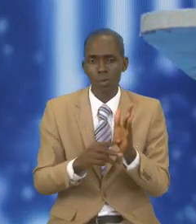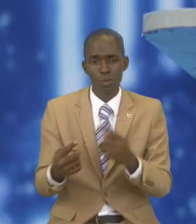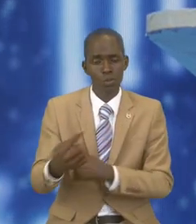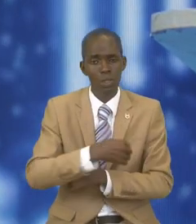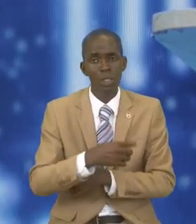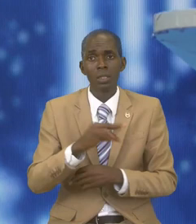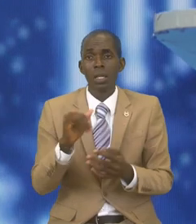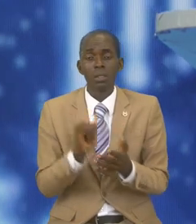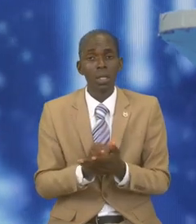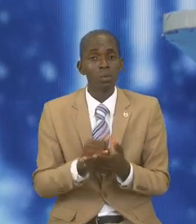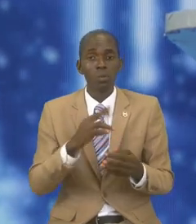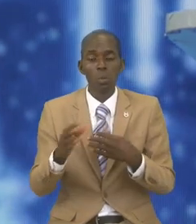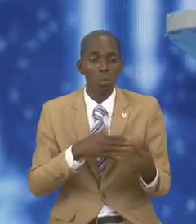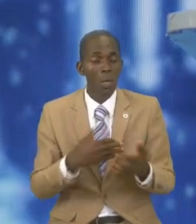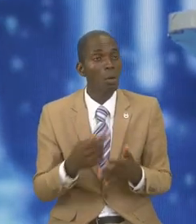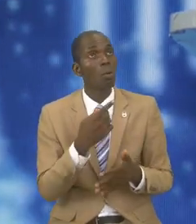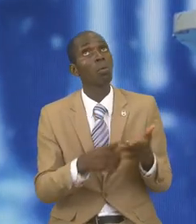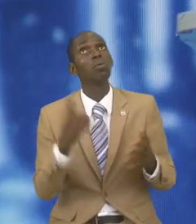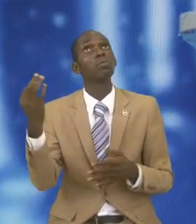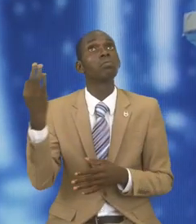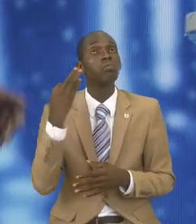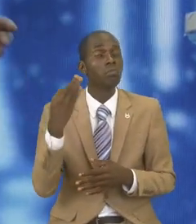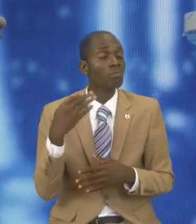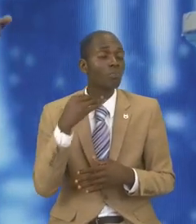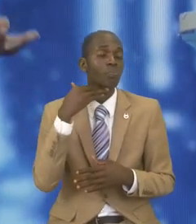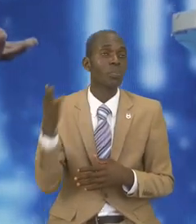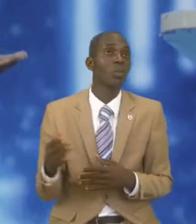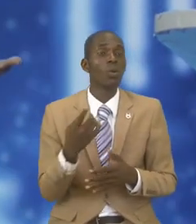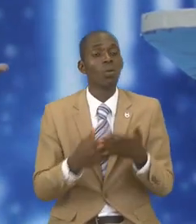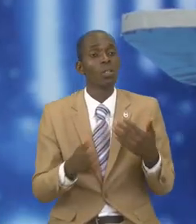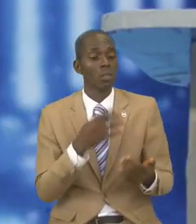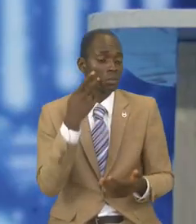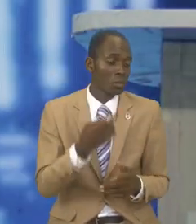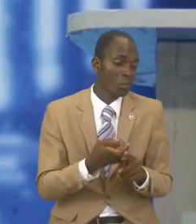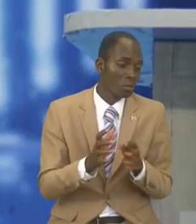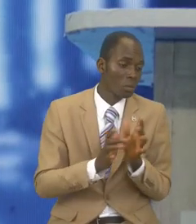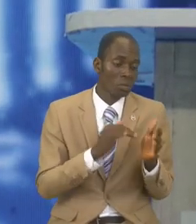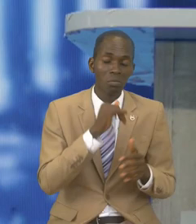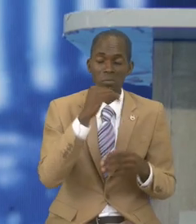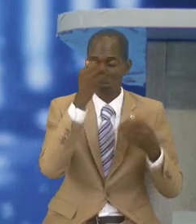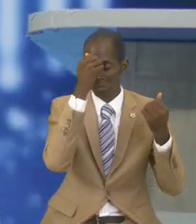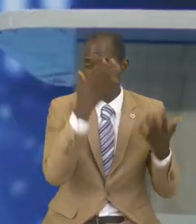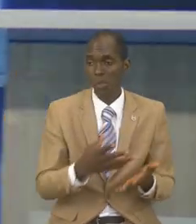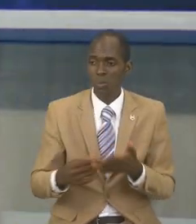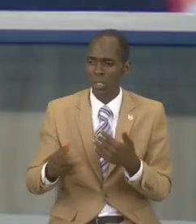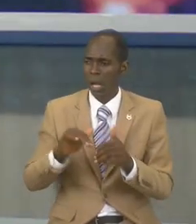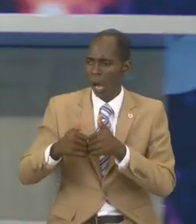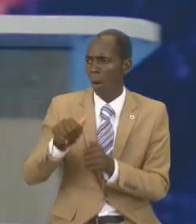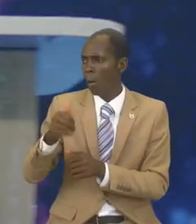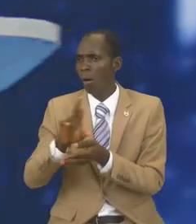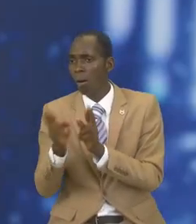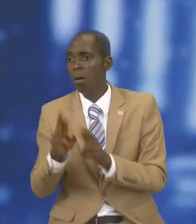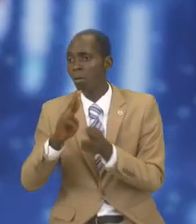what we preach, no matter what we read in the Bible, no matter how others are repenting, he